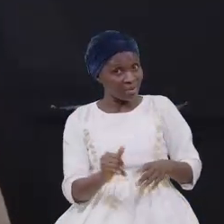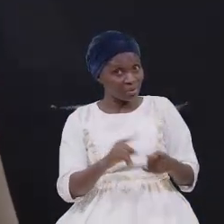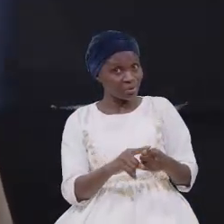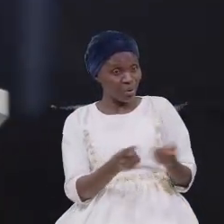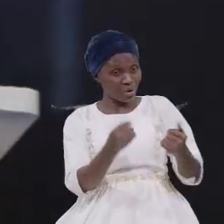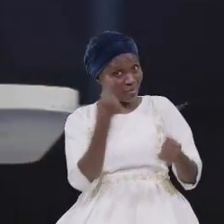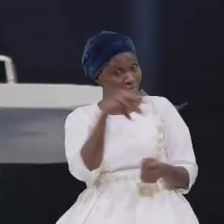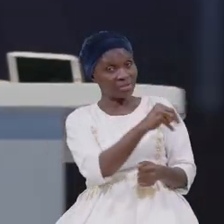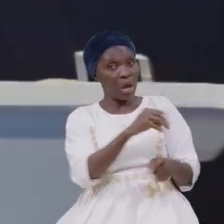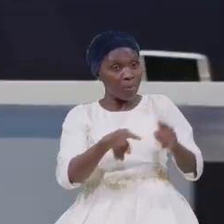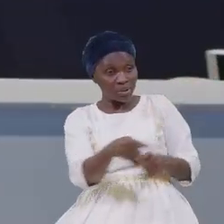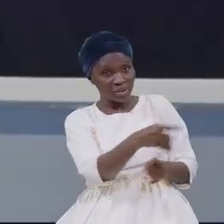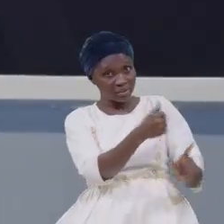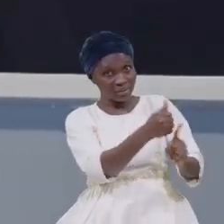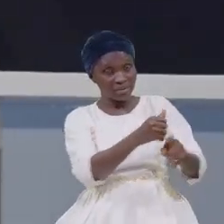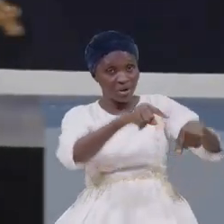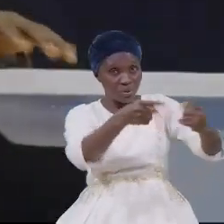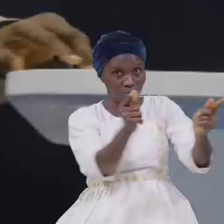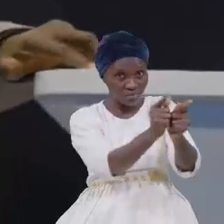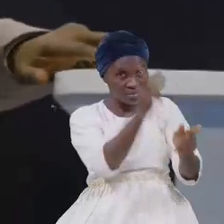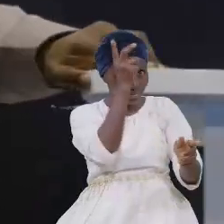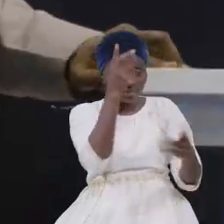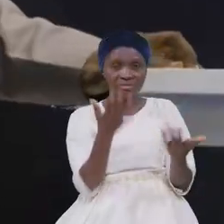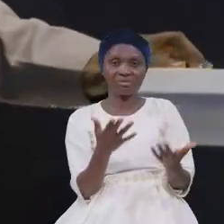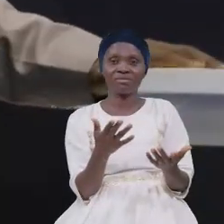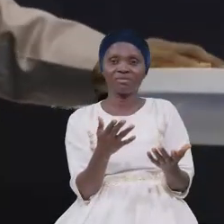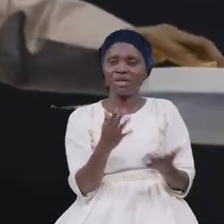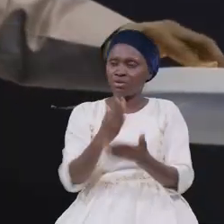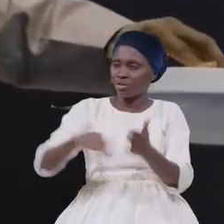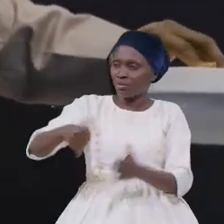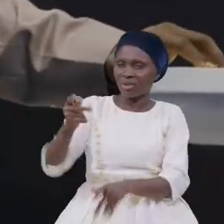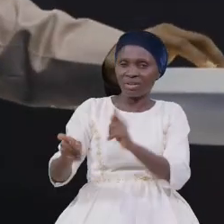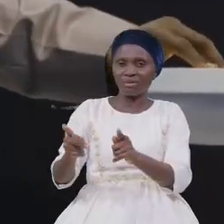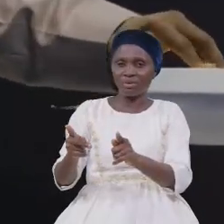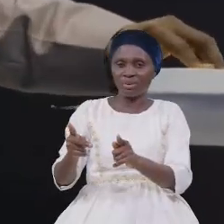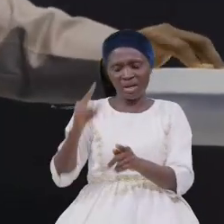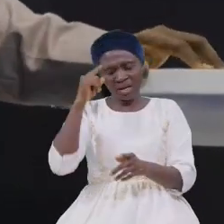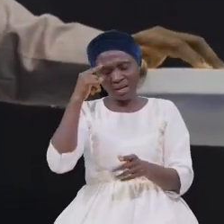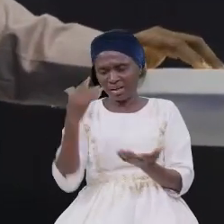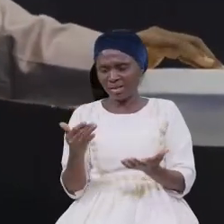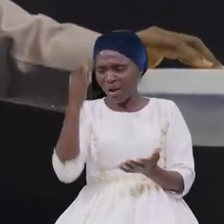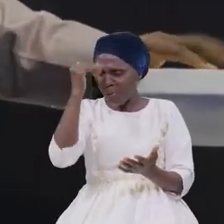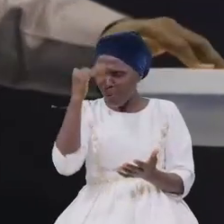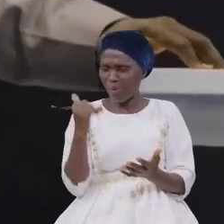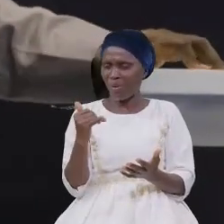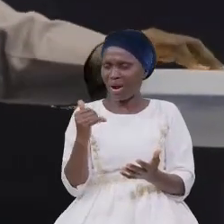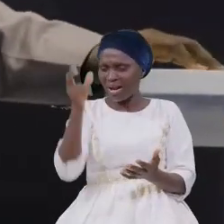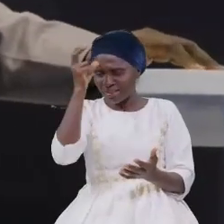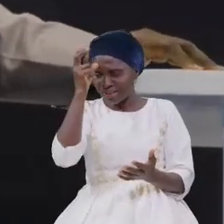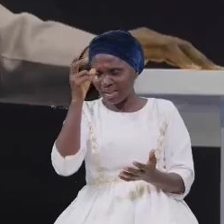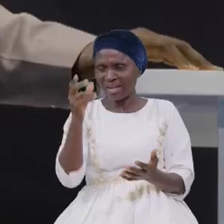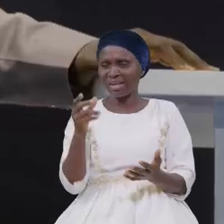Satan. Other people, why is it, Satan, the devil, Diabolos,